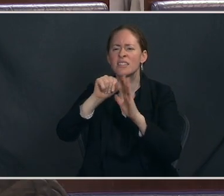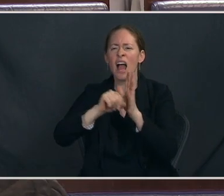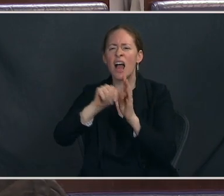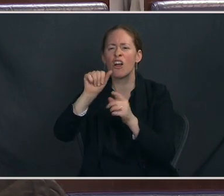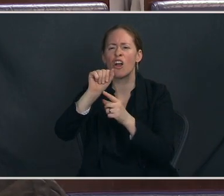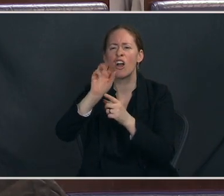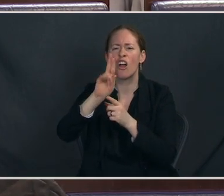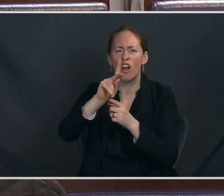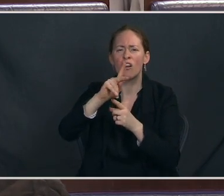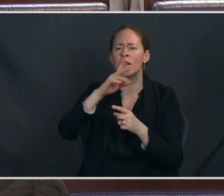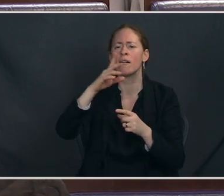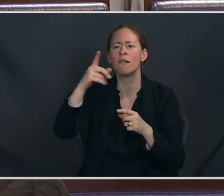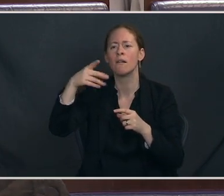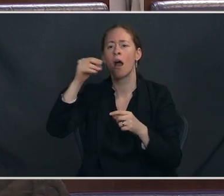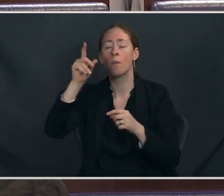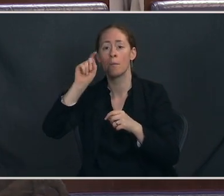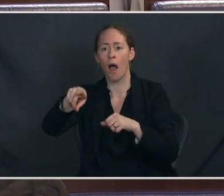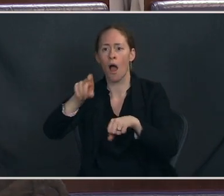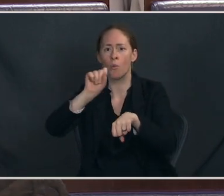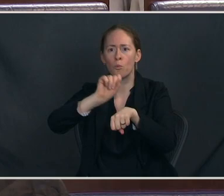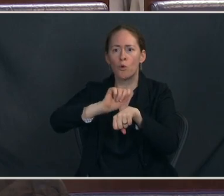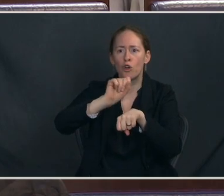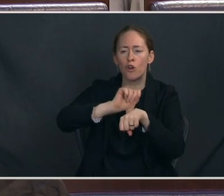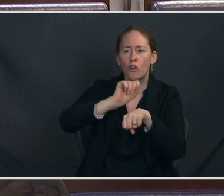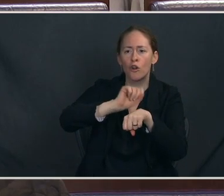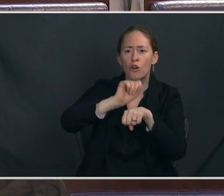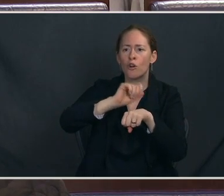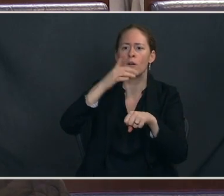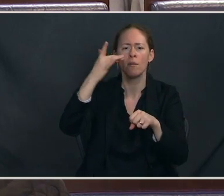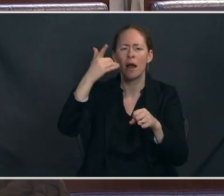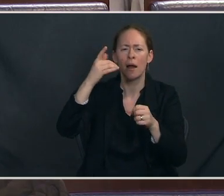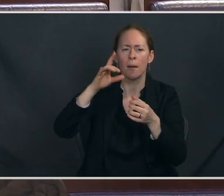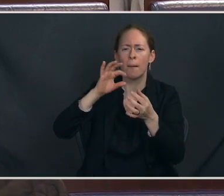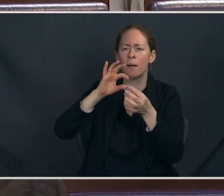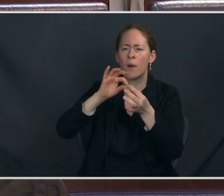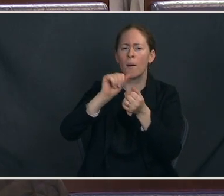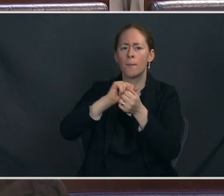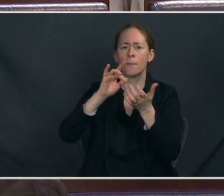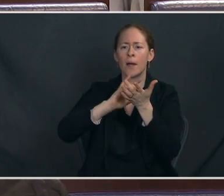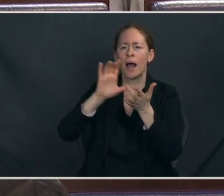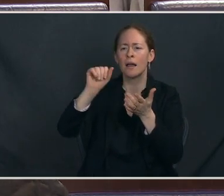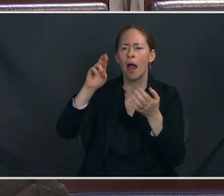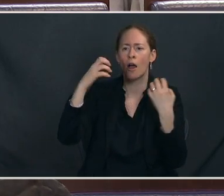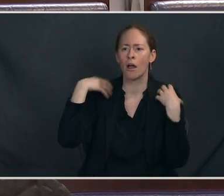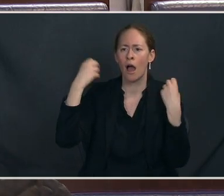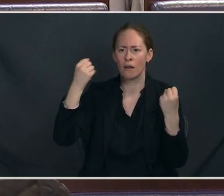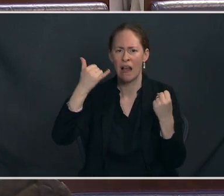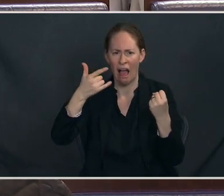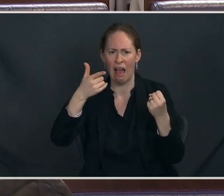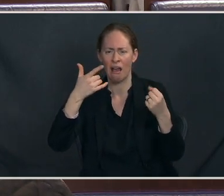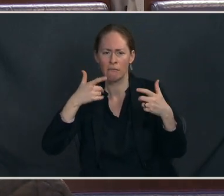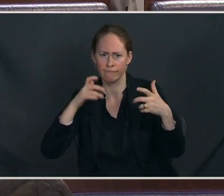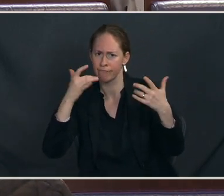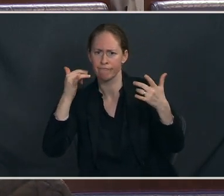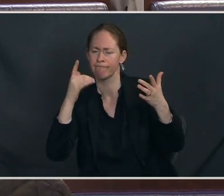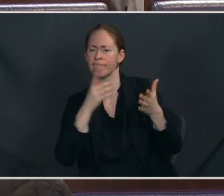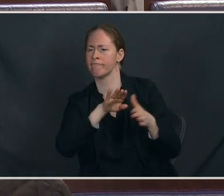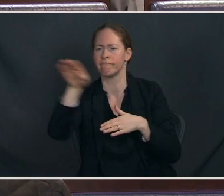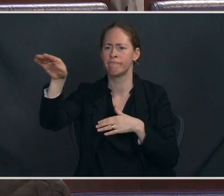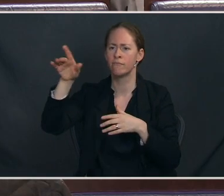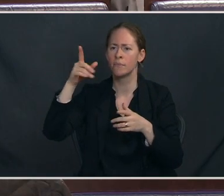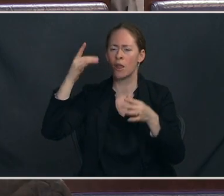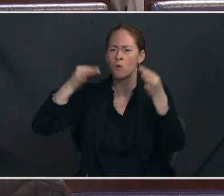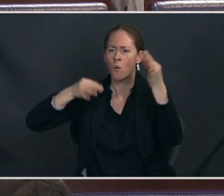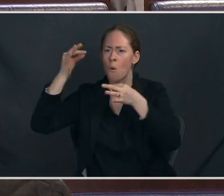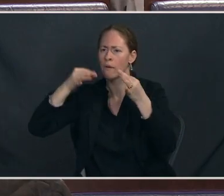some Medicaid recipients. That was challenged in the court. The court struck it down. The Trump administration pushed it to